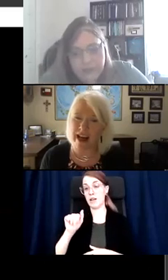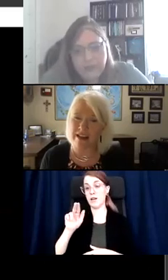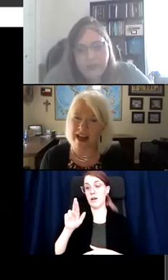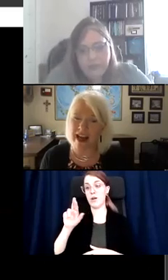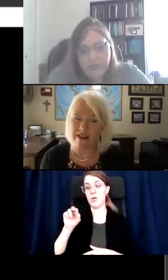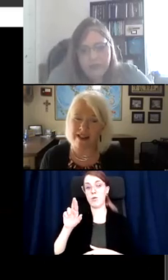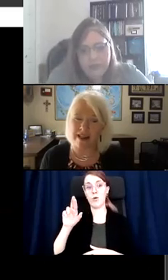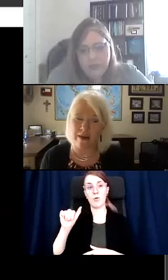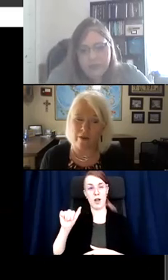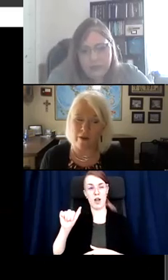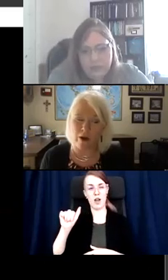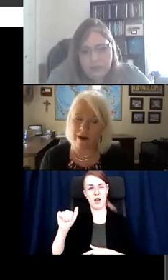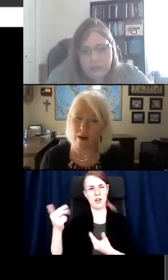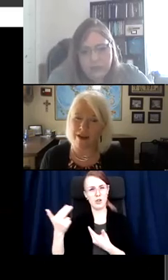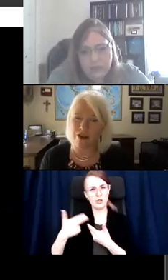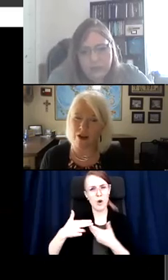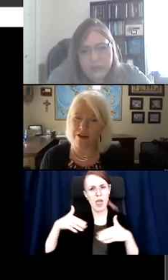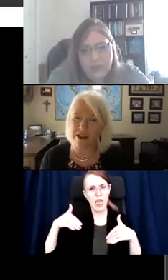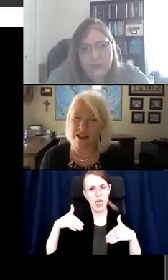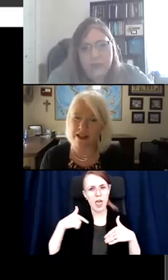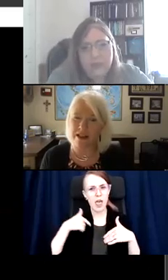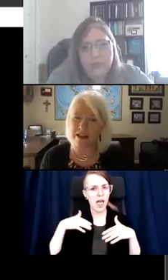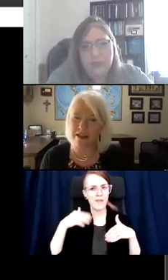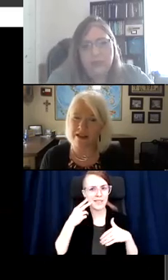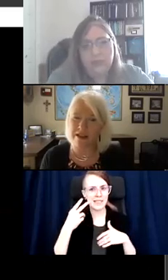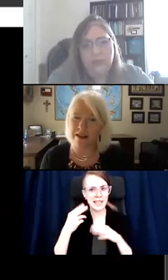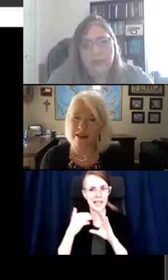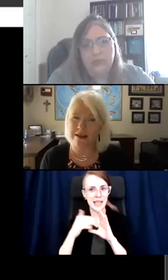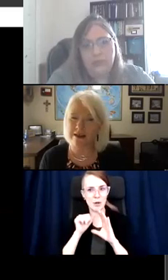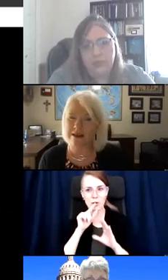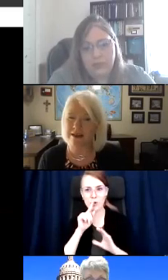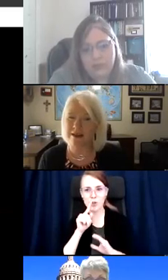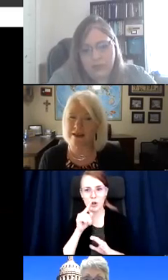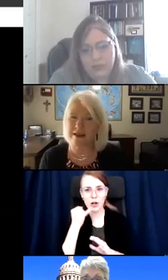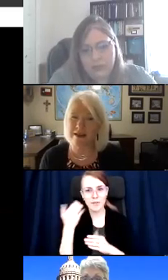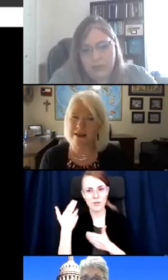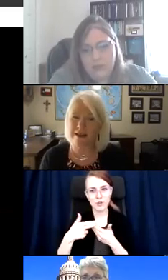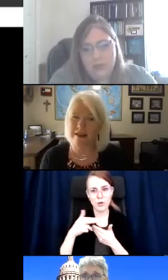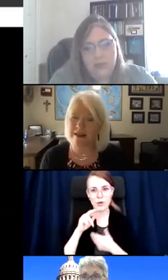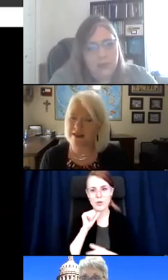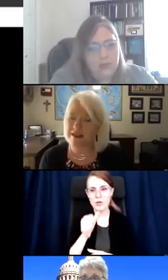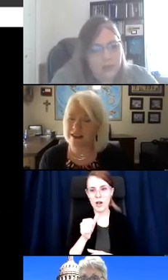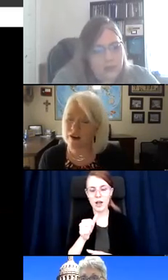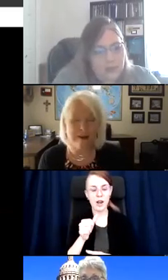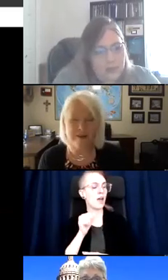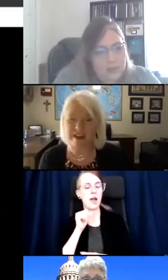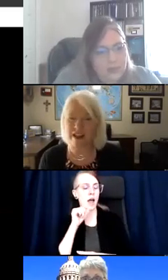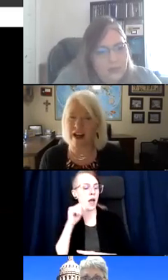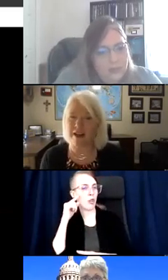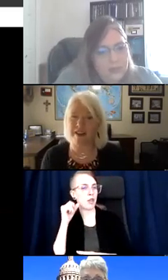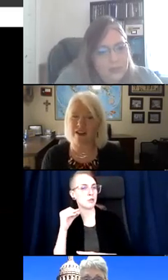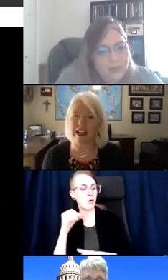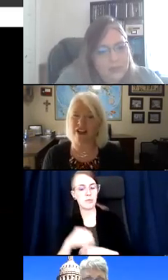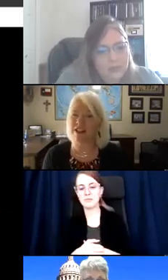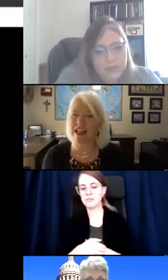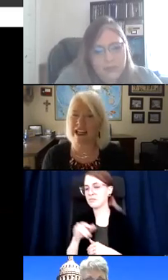us yet? I haven't seen an email from her, but I wasn't sure if she did. I don't believe so. Okay, that's all right.